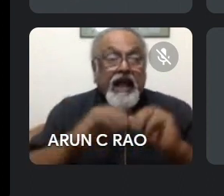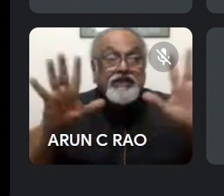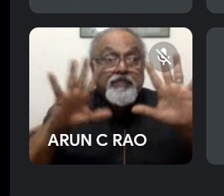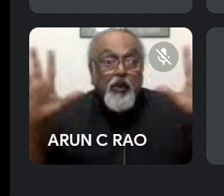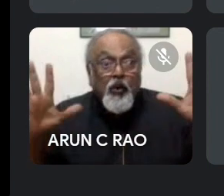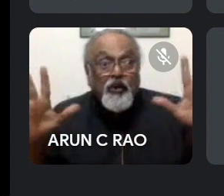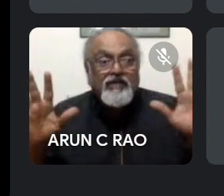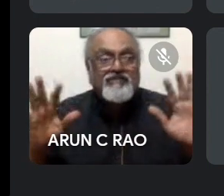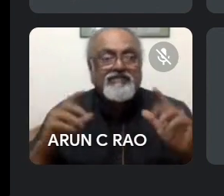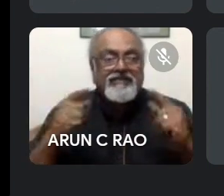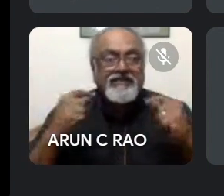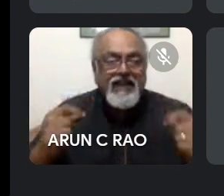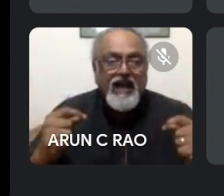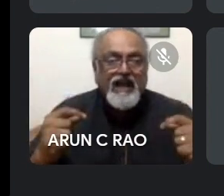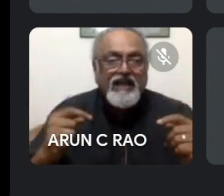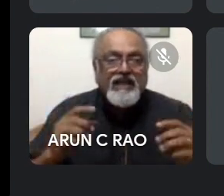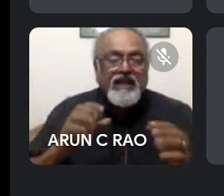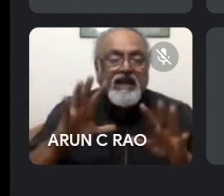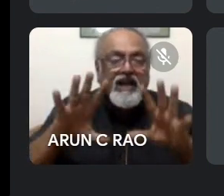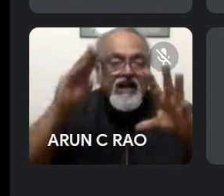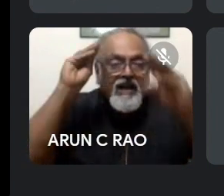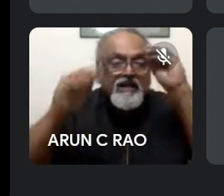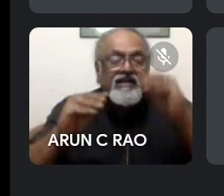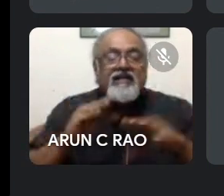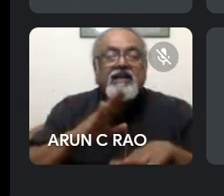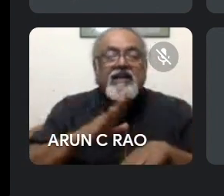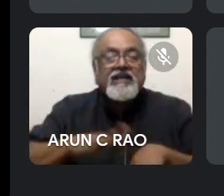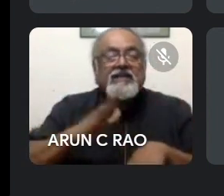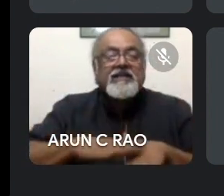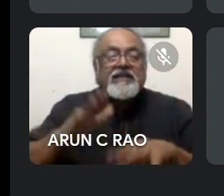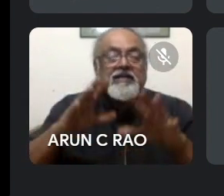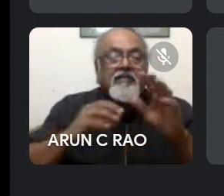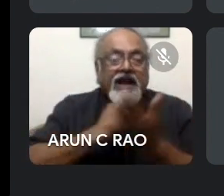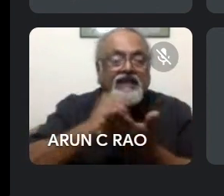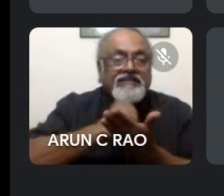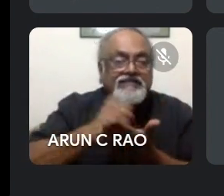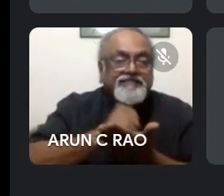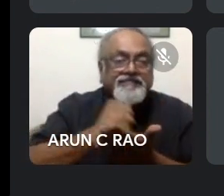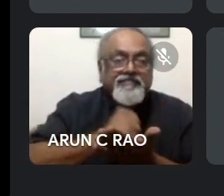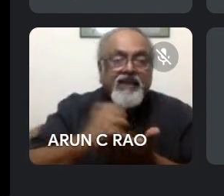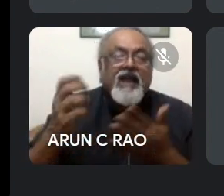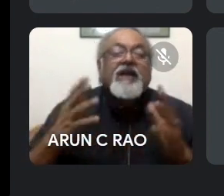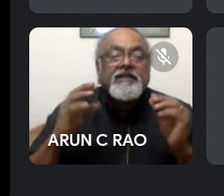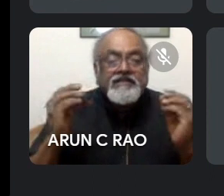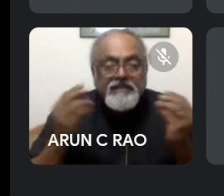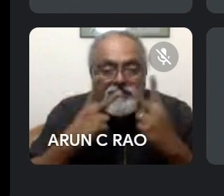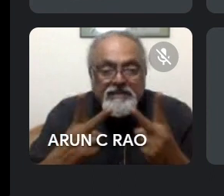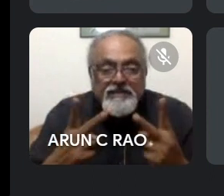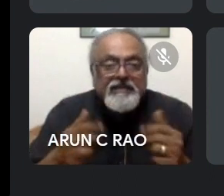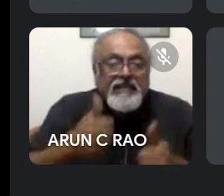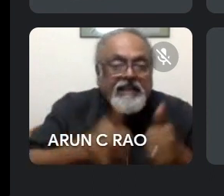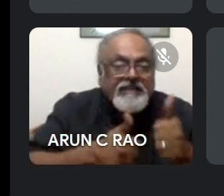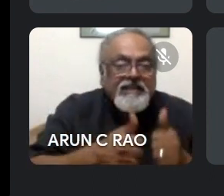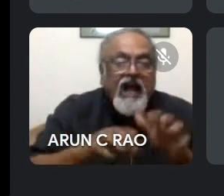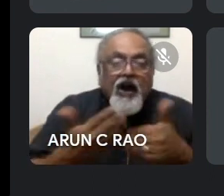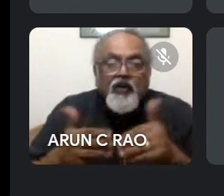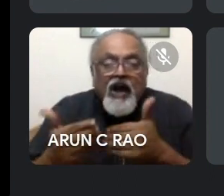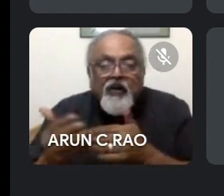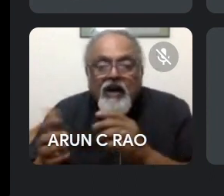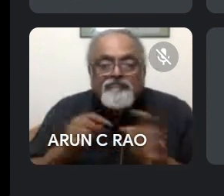just gain experience. That's all you first need. And then again, these are things that are not owed to